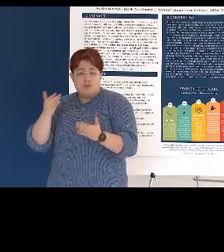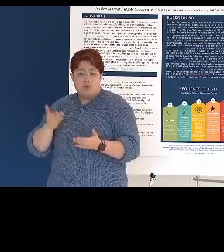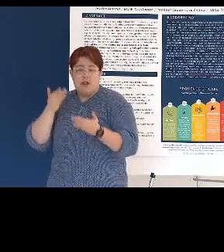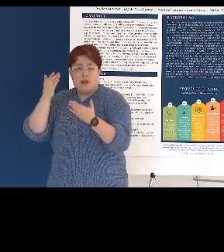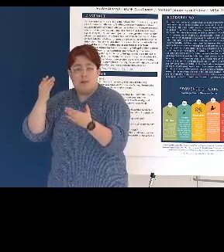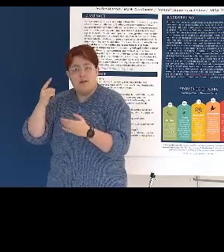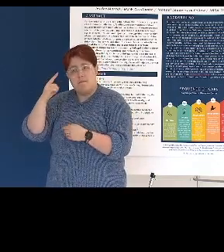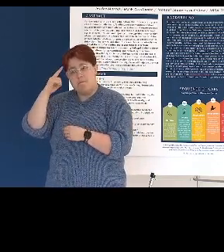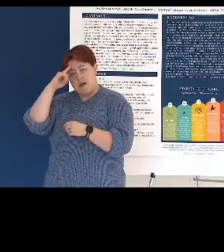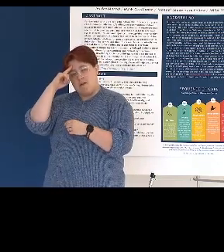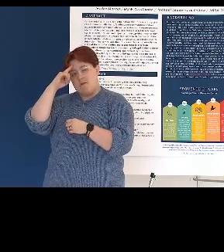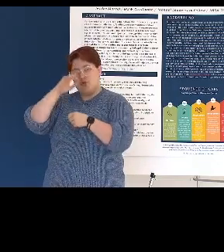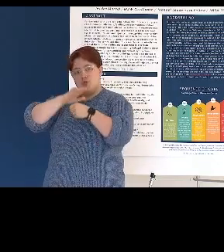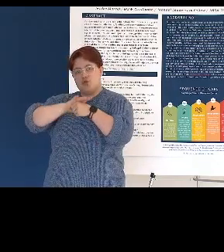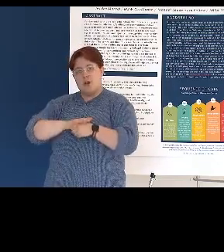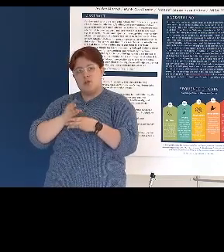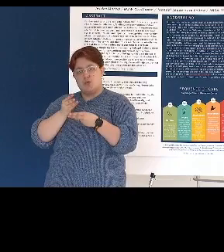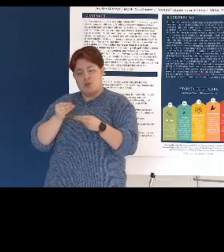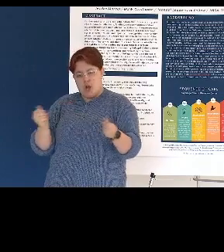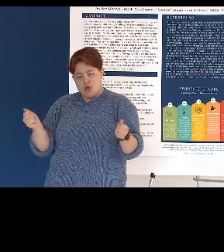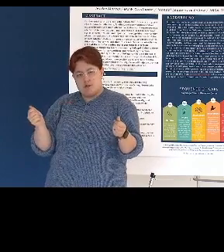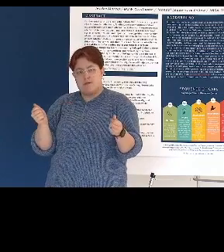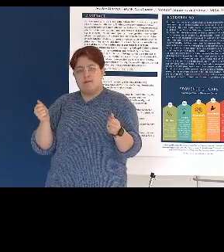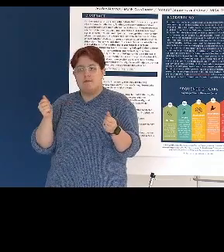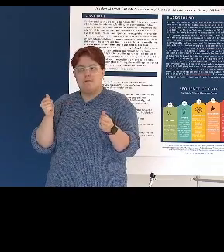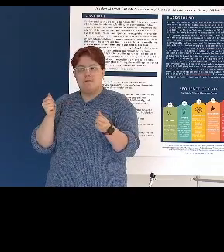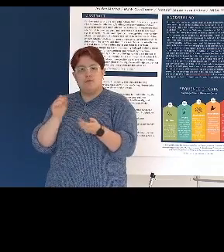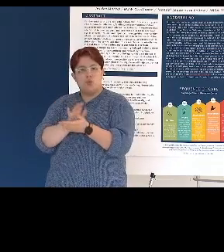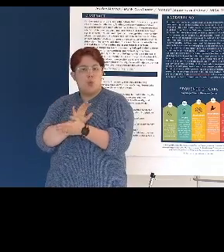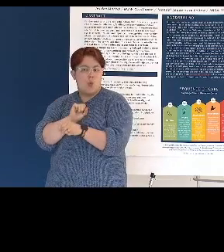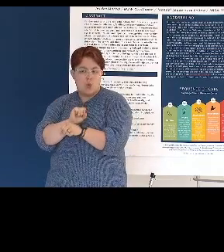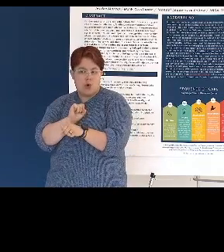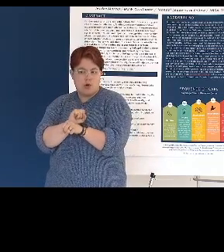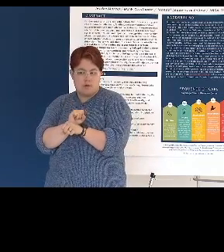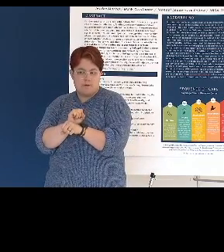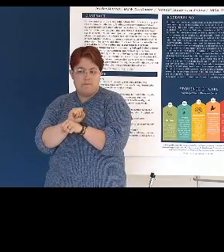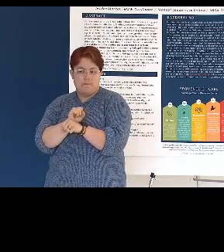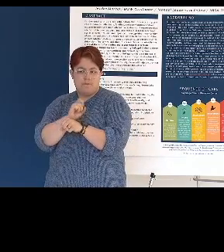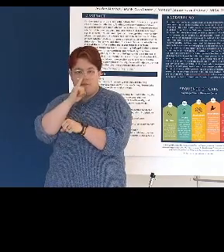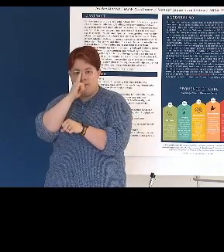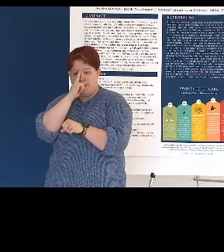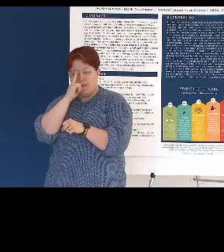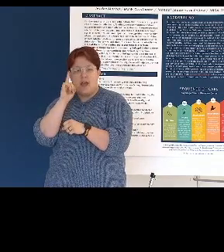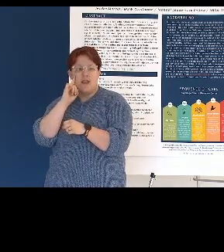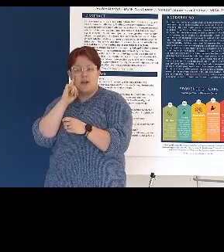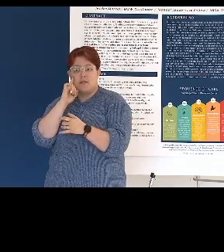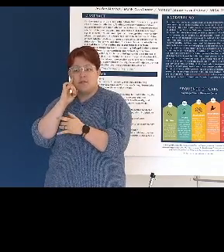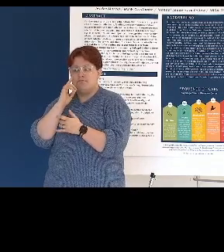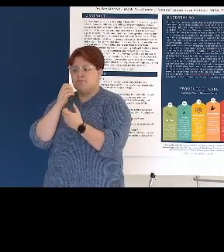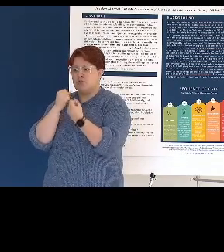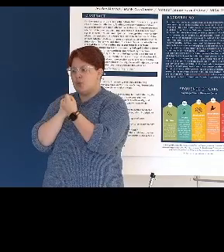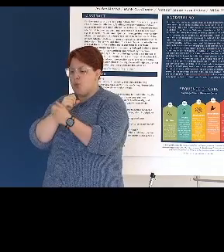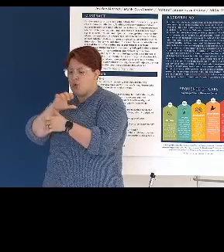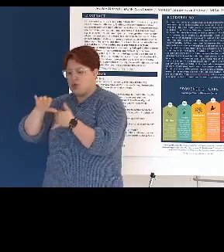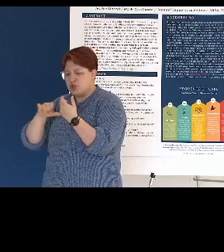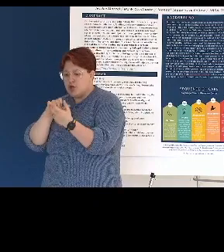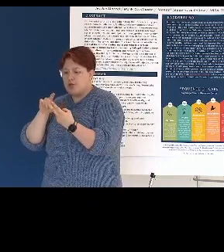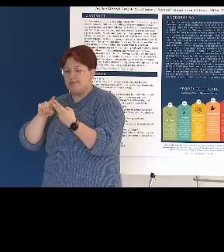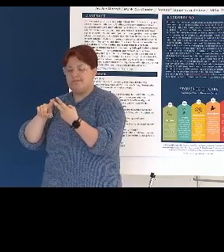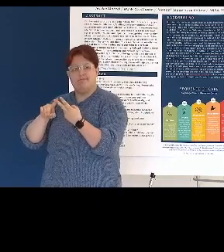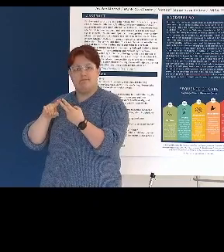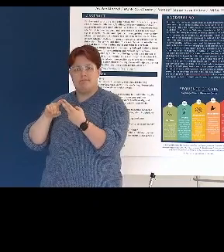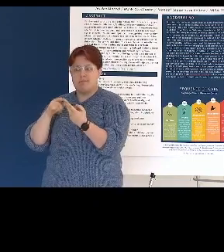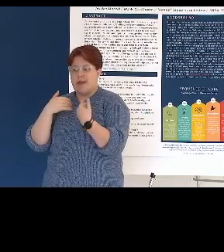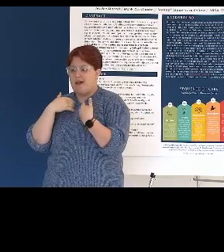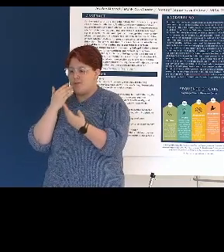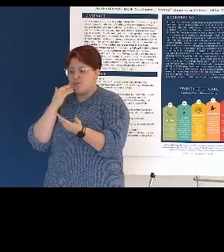stress reduction coursework. I think the idea that we support each other and we use proven practices to help reduce the stress that we